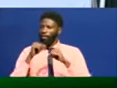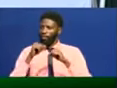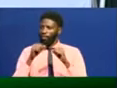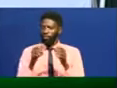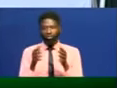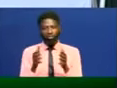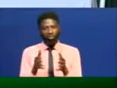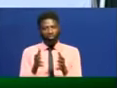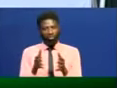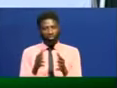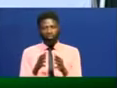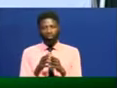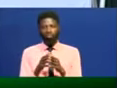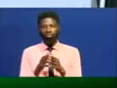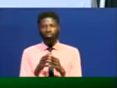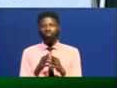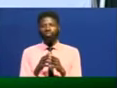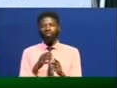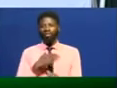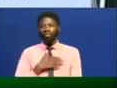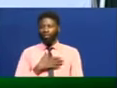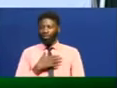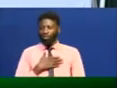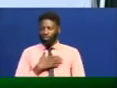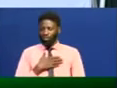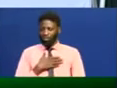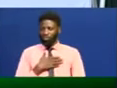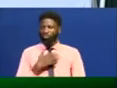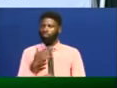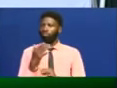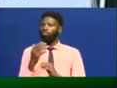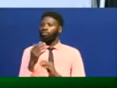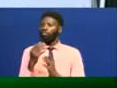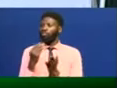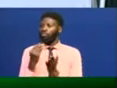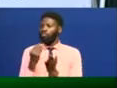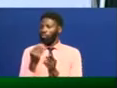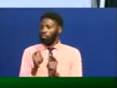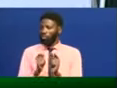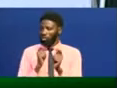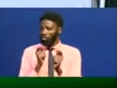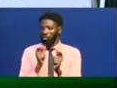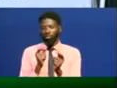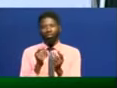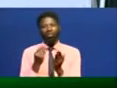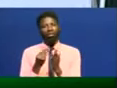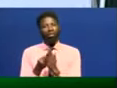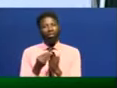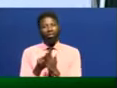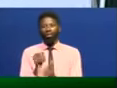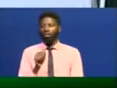today to ride our Talanta Hela flagship on the digital superhighway.